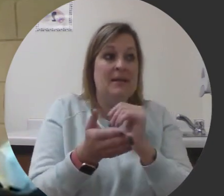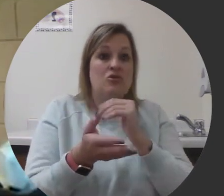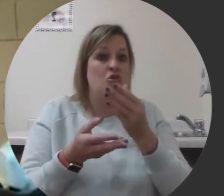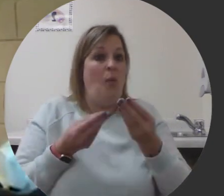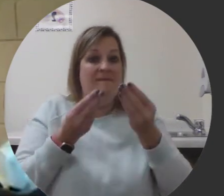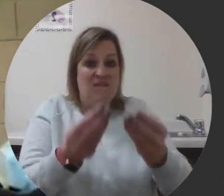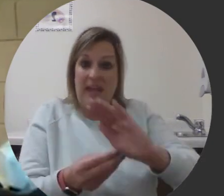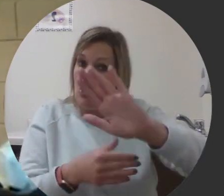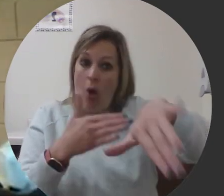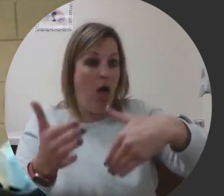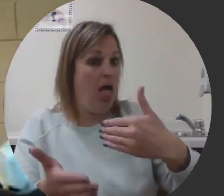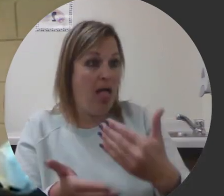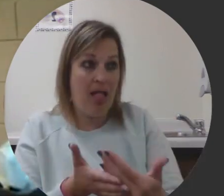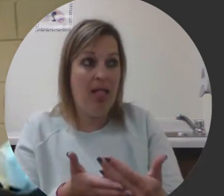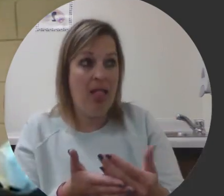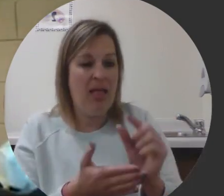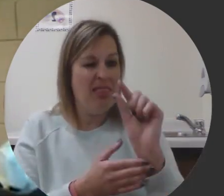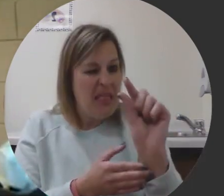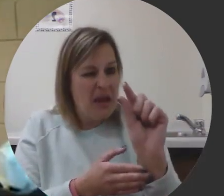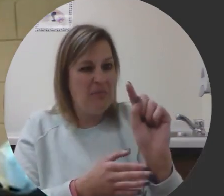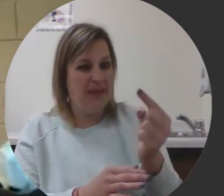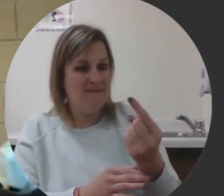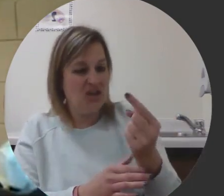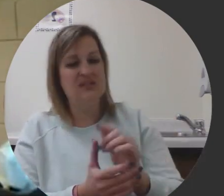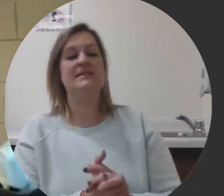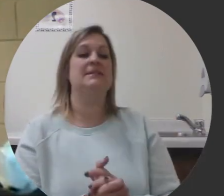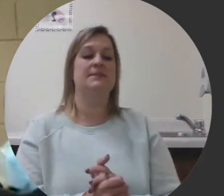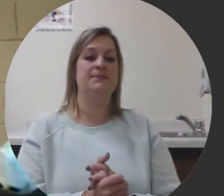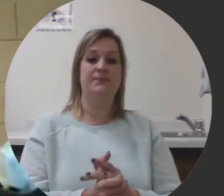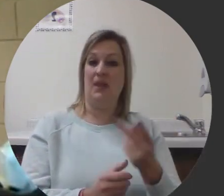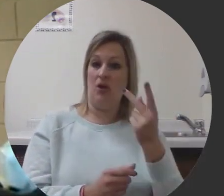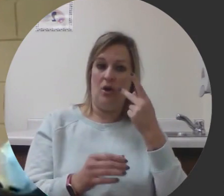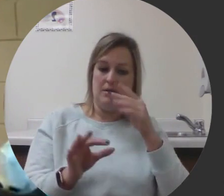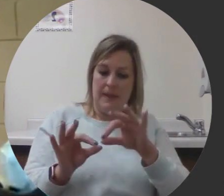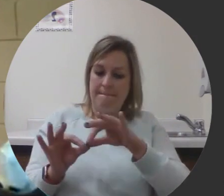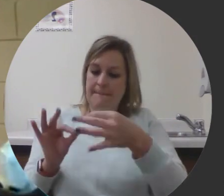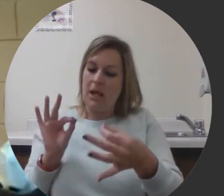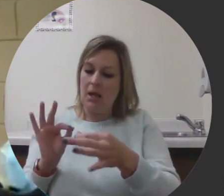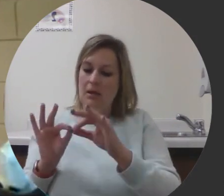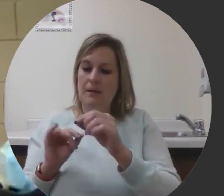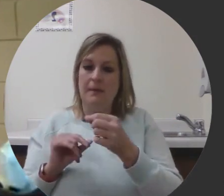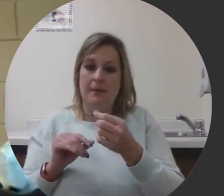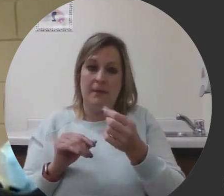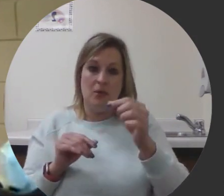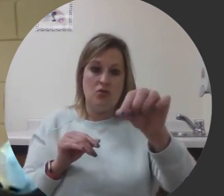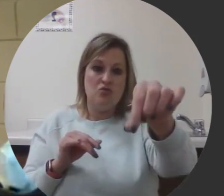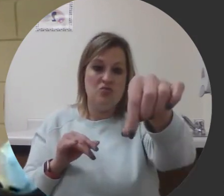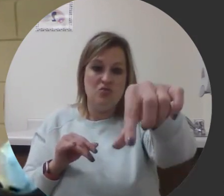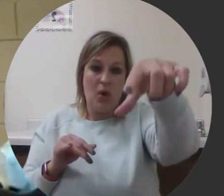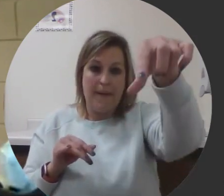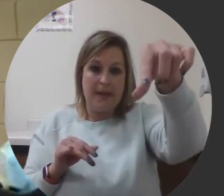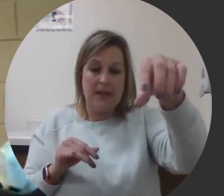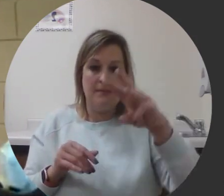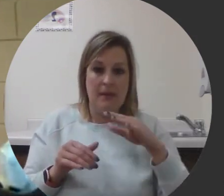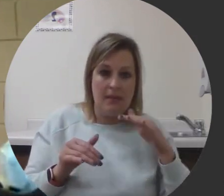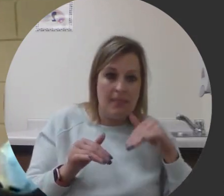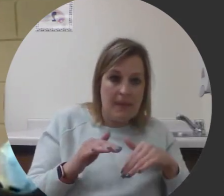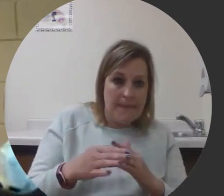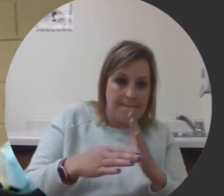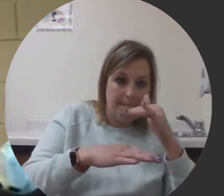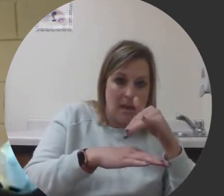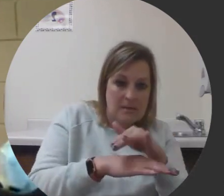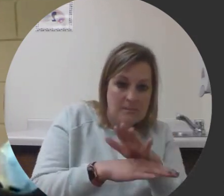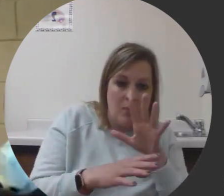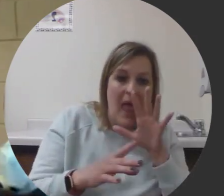it, said Angus hopefully. But when Kirsty pulled off a bit of sardine with her finger and dropped it into the bathtub, the little